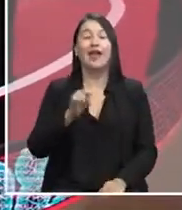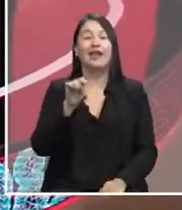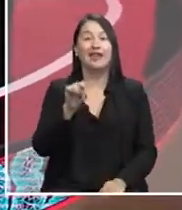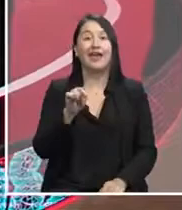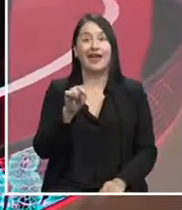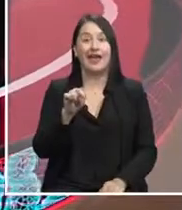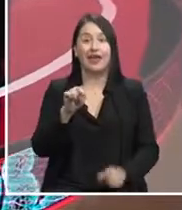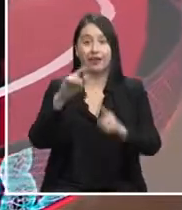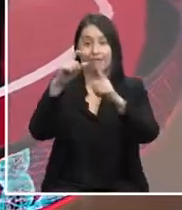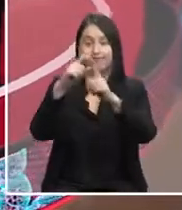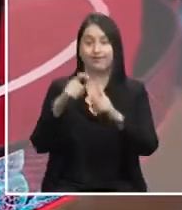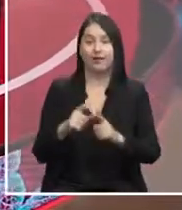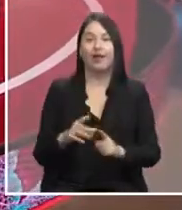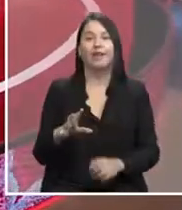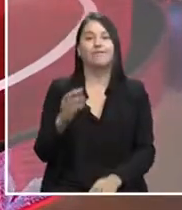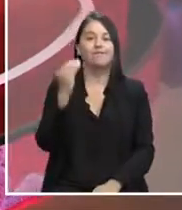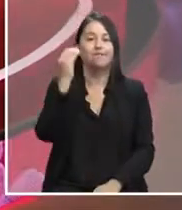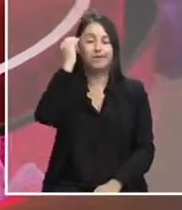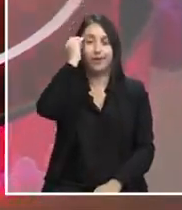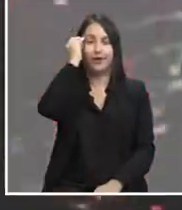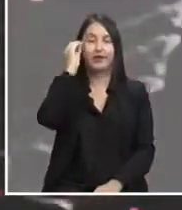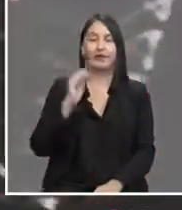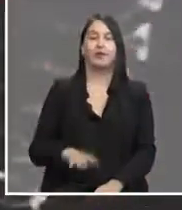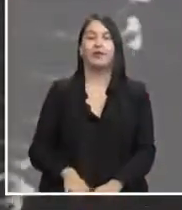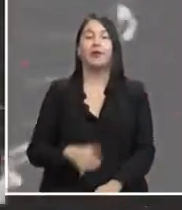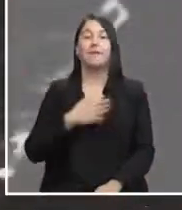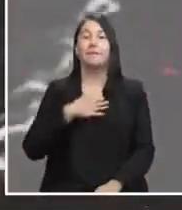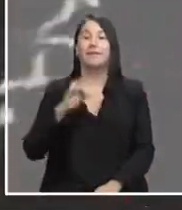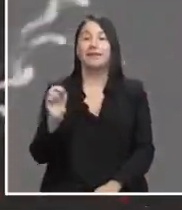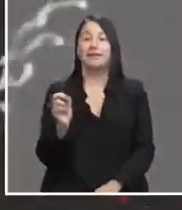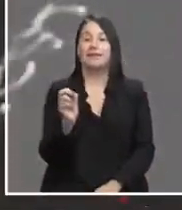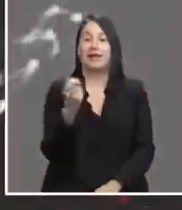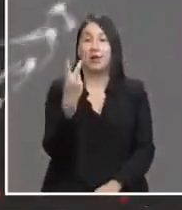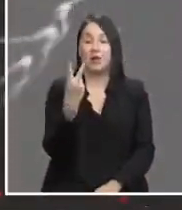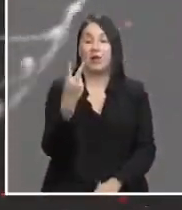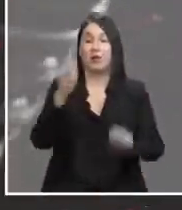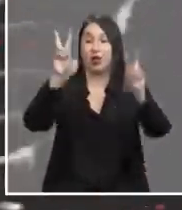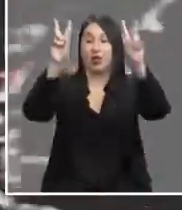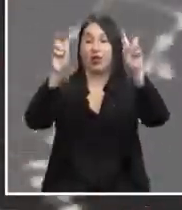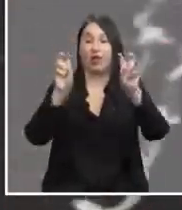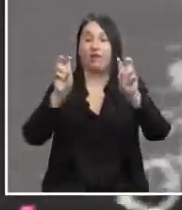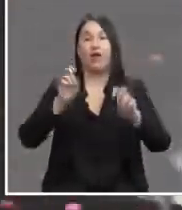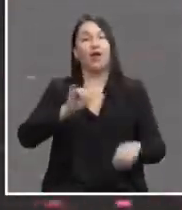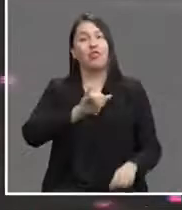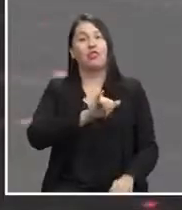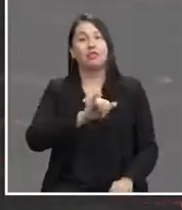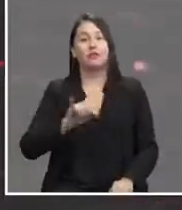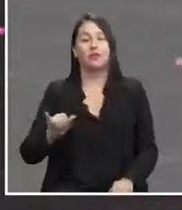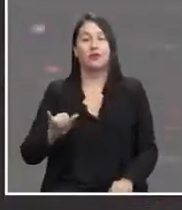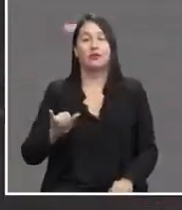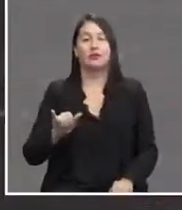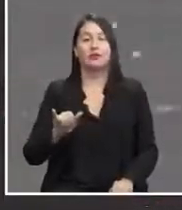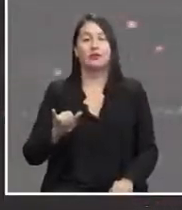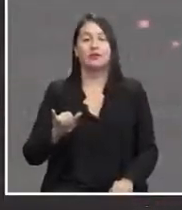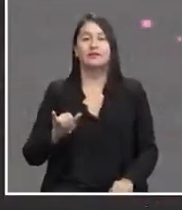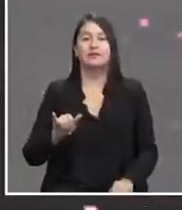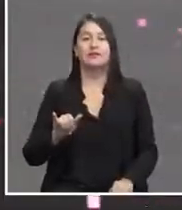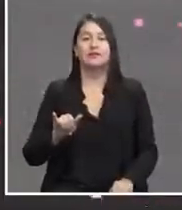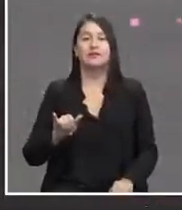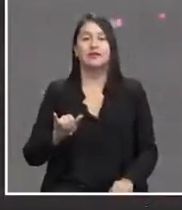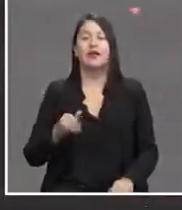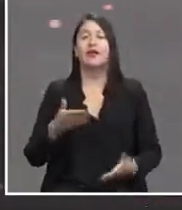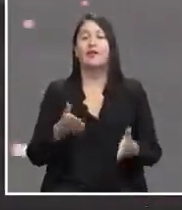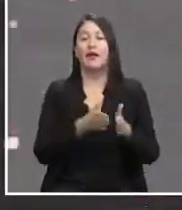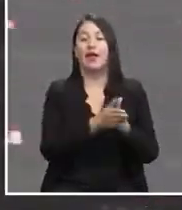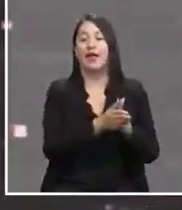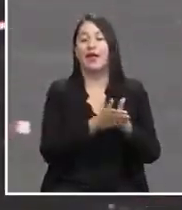point. After the Middle Ages come the modern era, and you have a powerful development